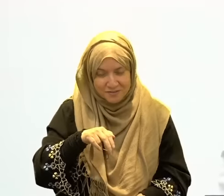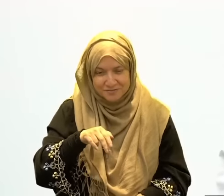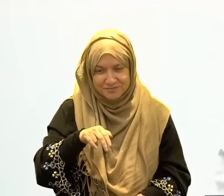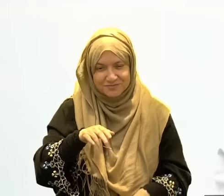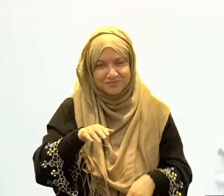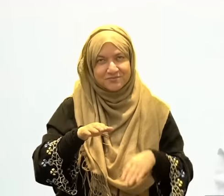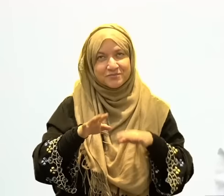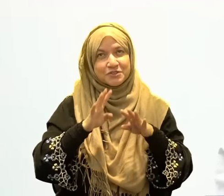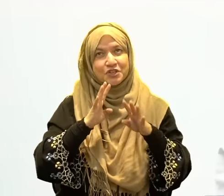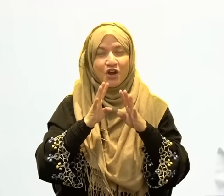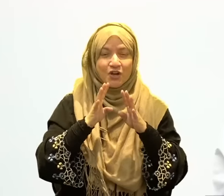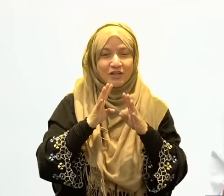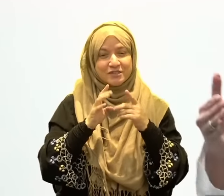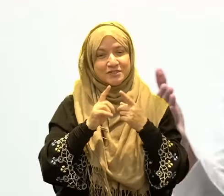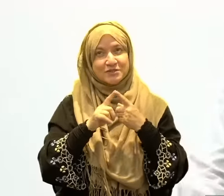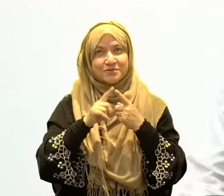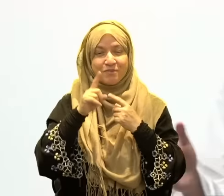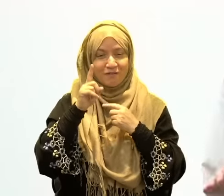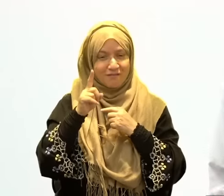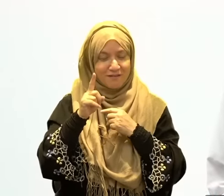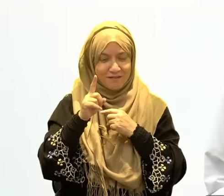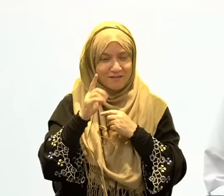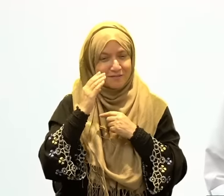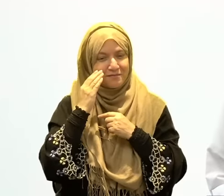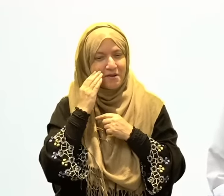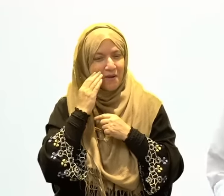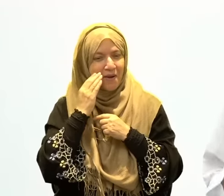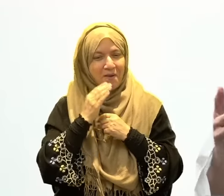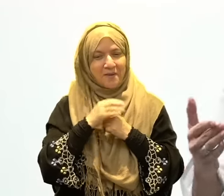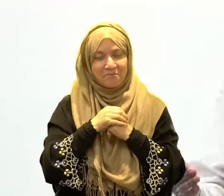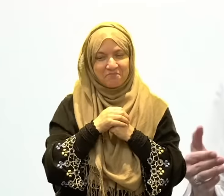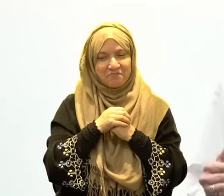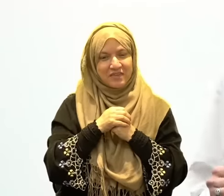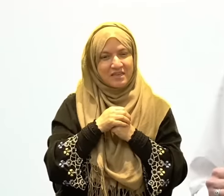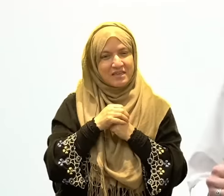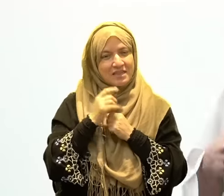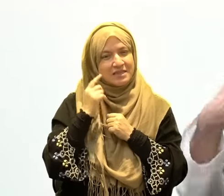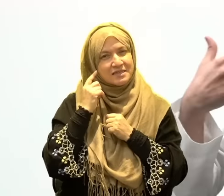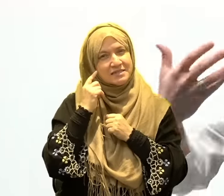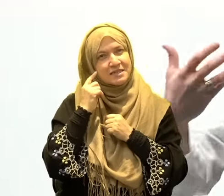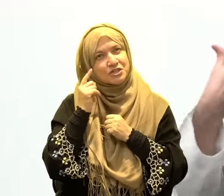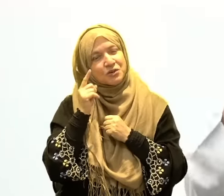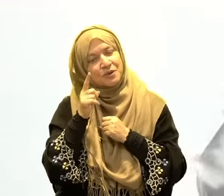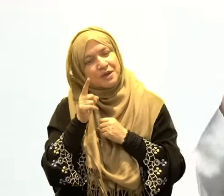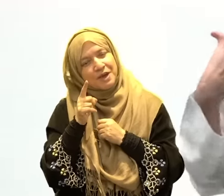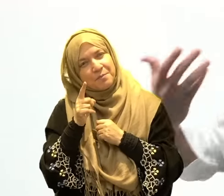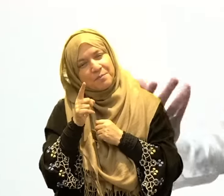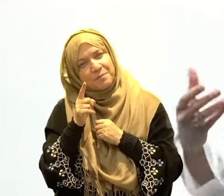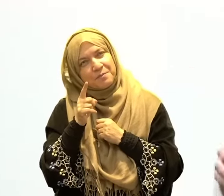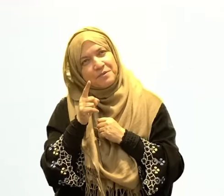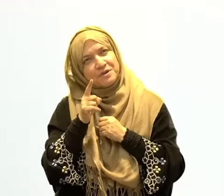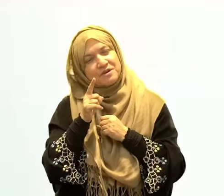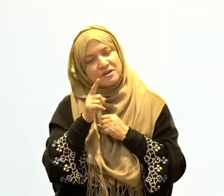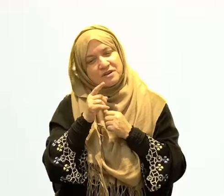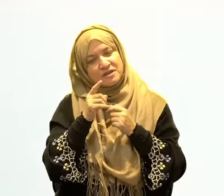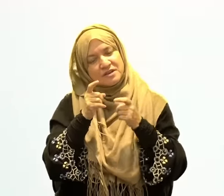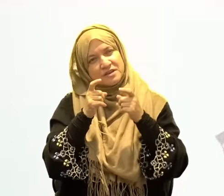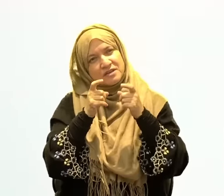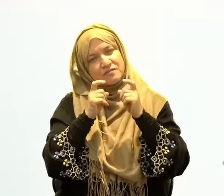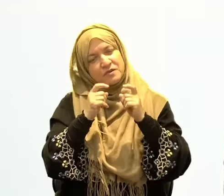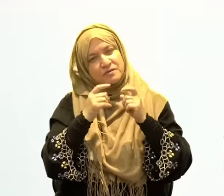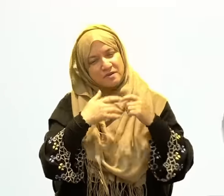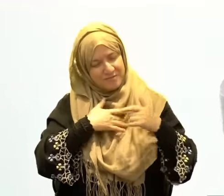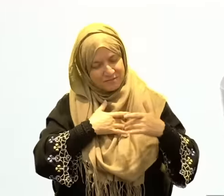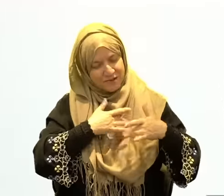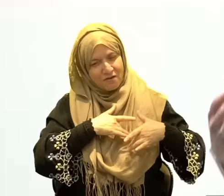inside. How much easier would it be to develop ihsan in salah, a sense of excellence? I'm talking to Allah in prayer. Now